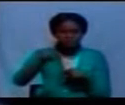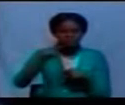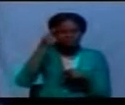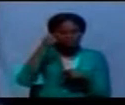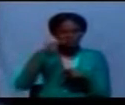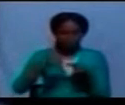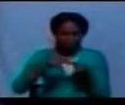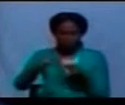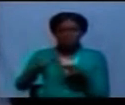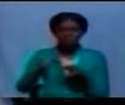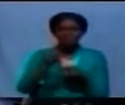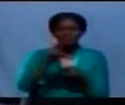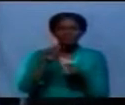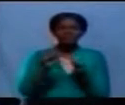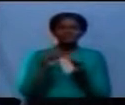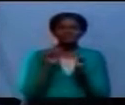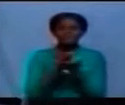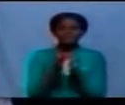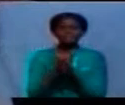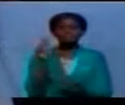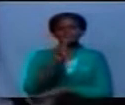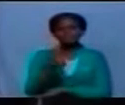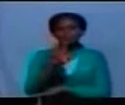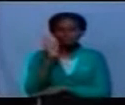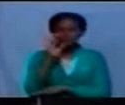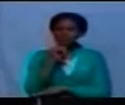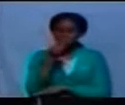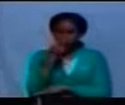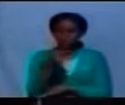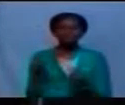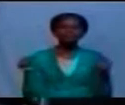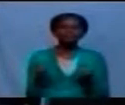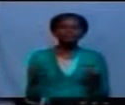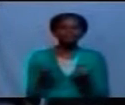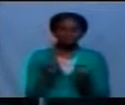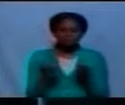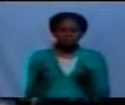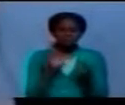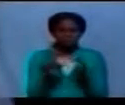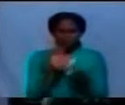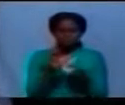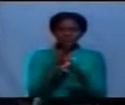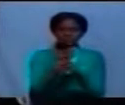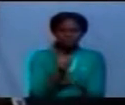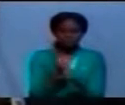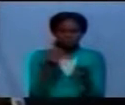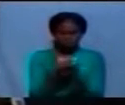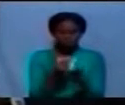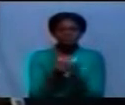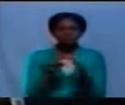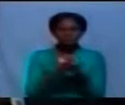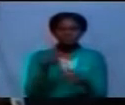a while, you get used. You will not see the pain. But if you get your money and start spending it